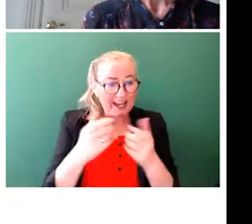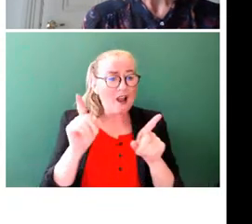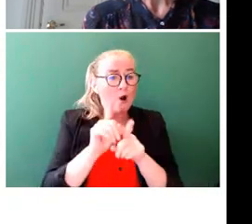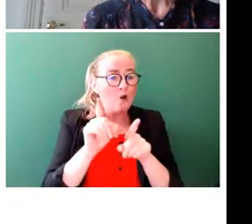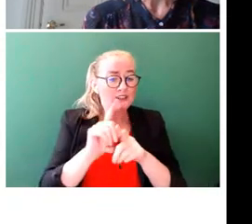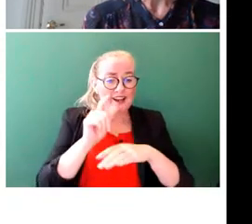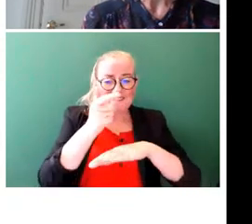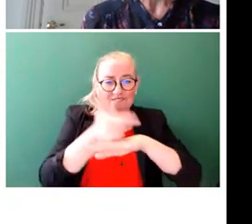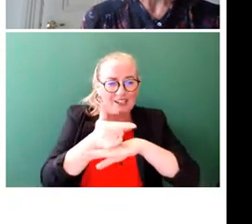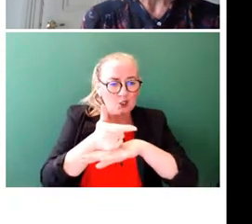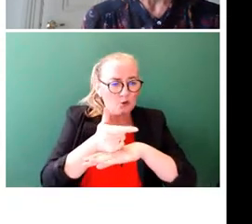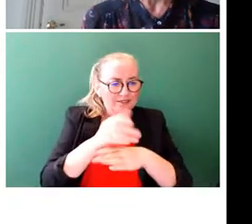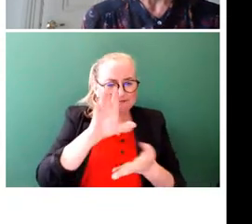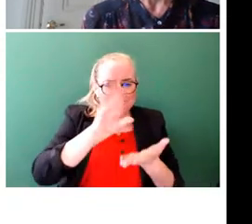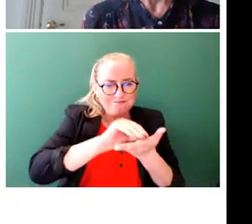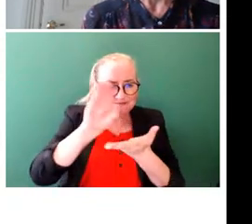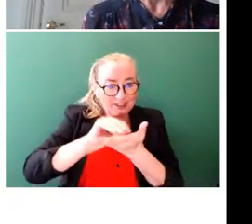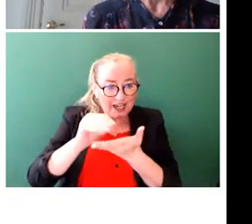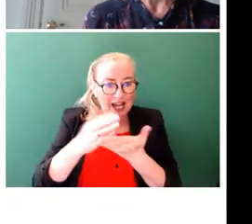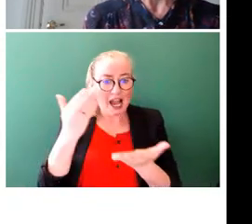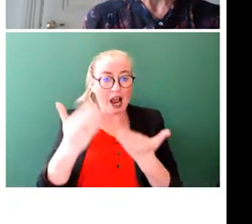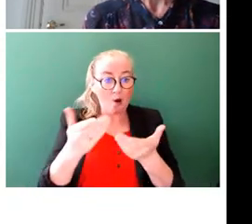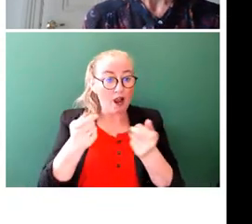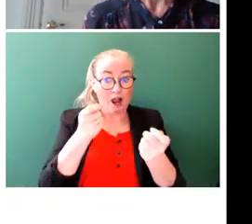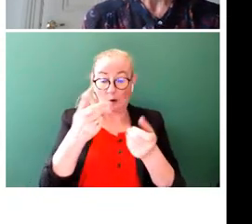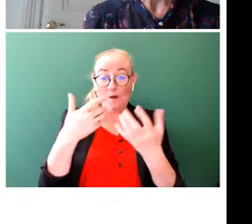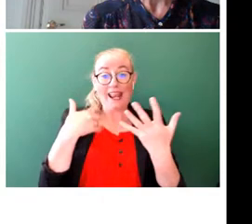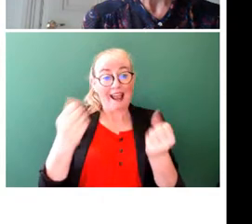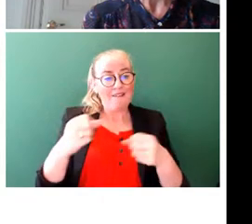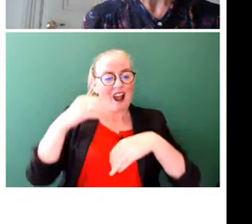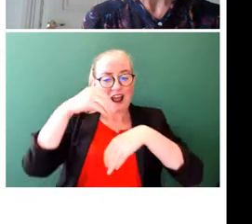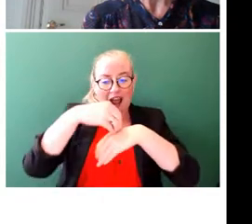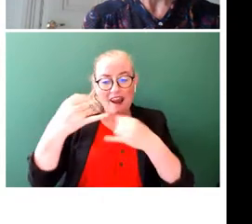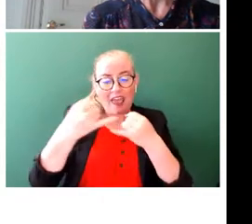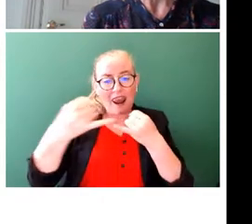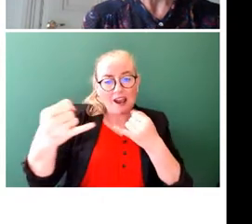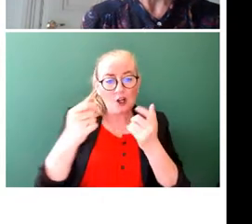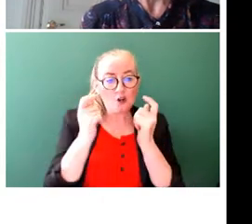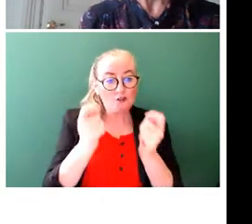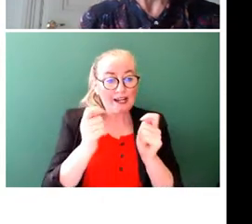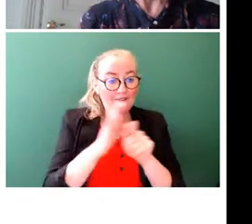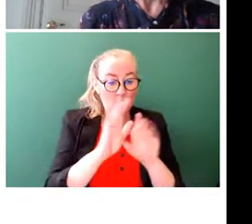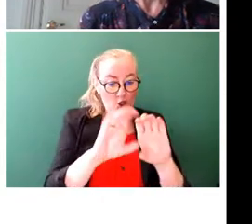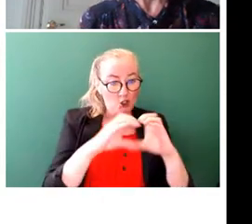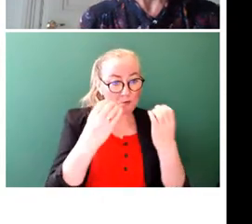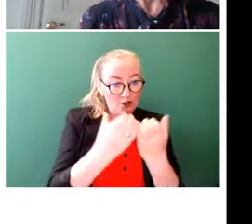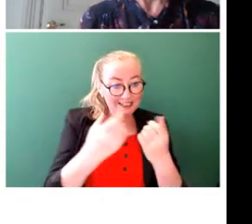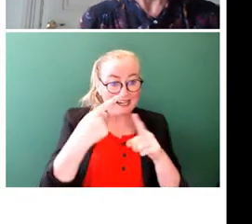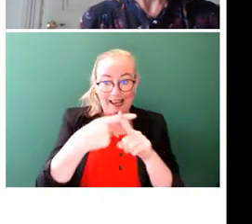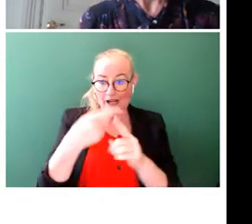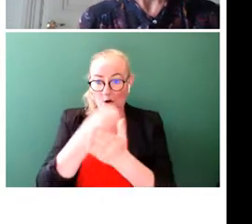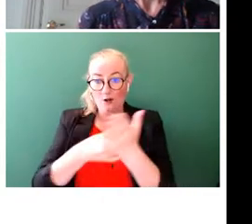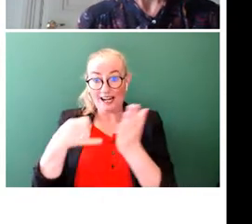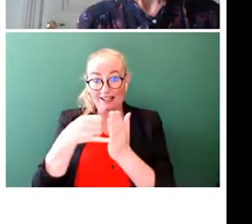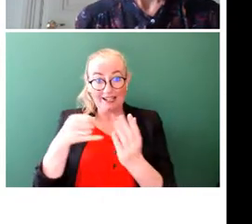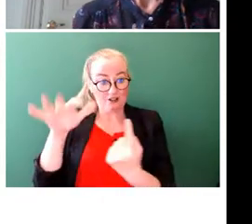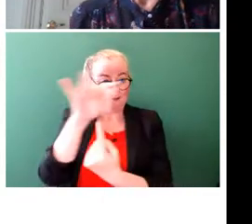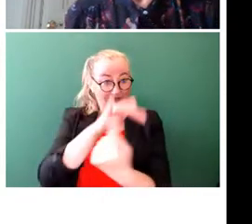too. And what we also offer is online training for communities, but also for those organizations out there as